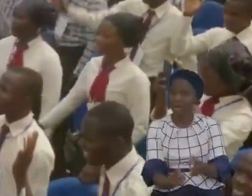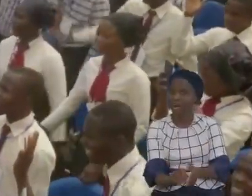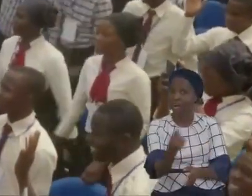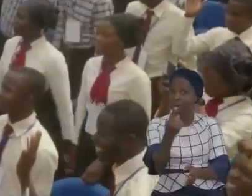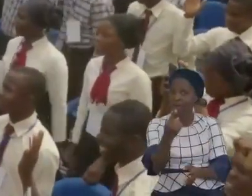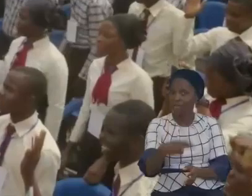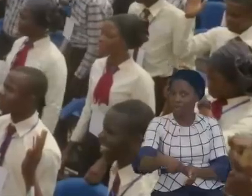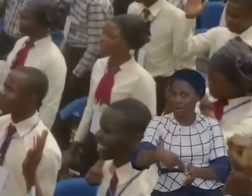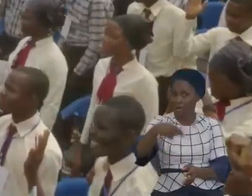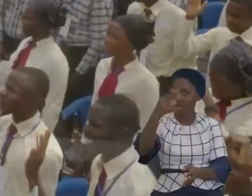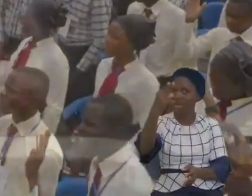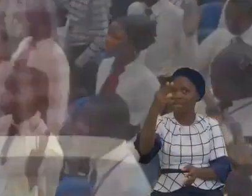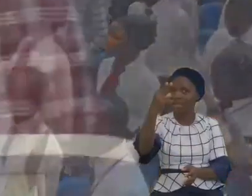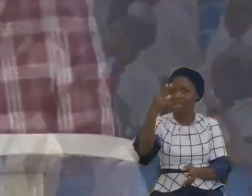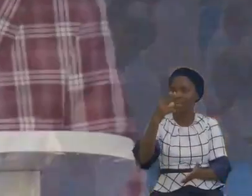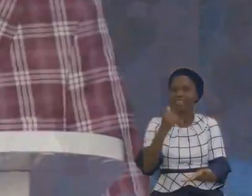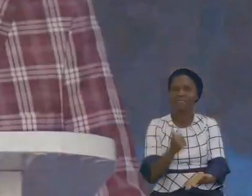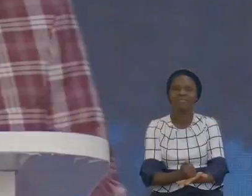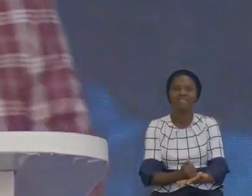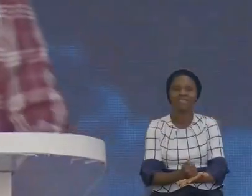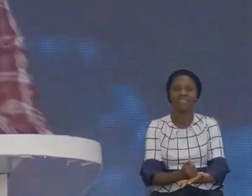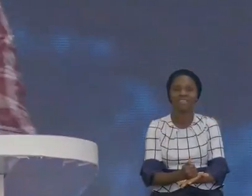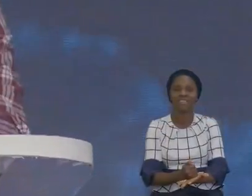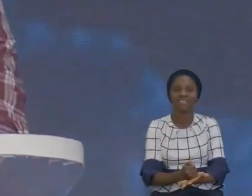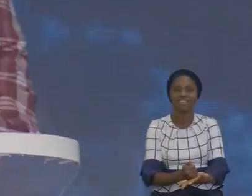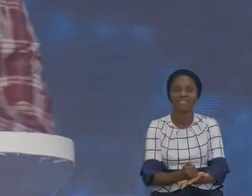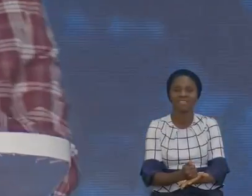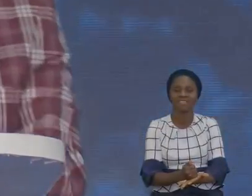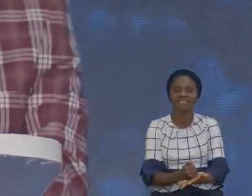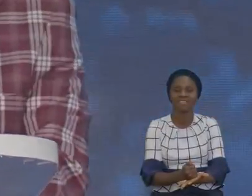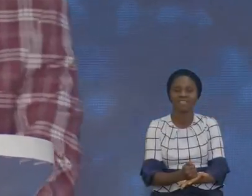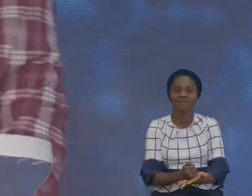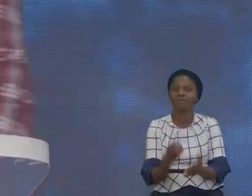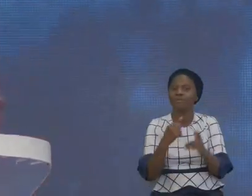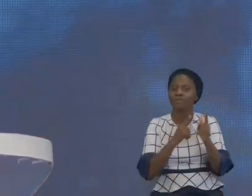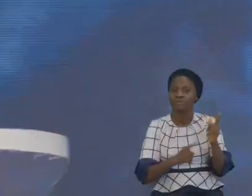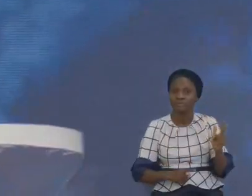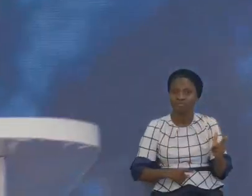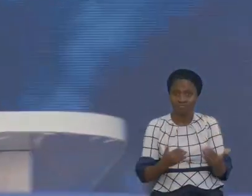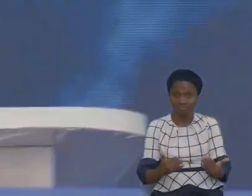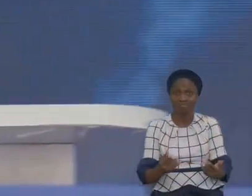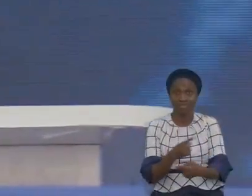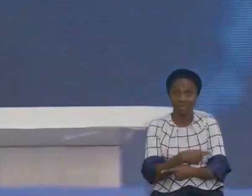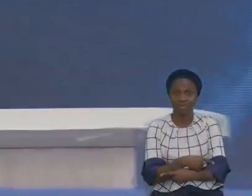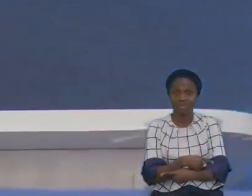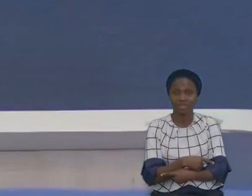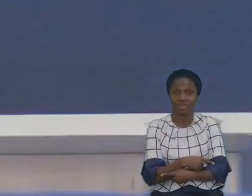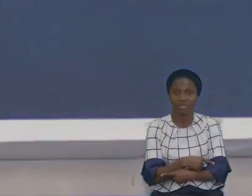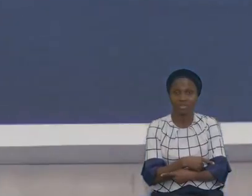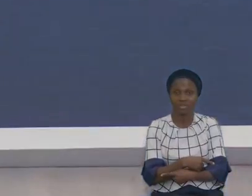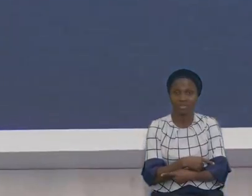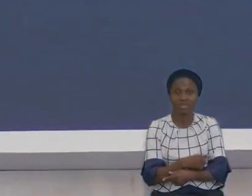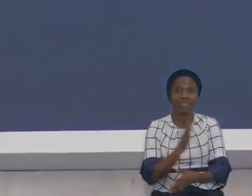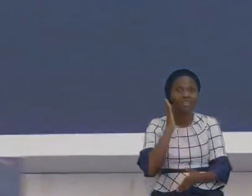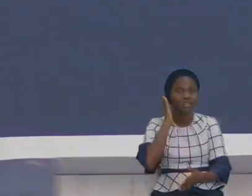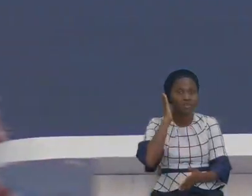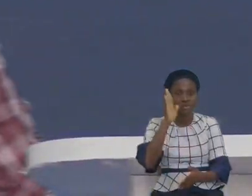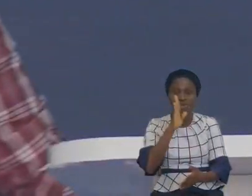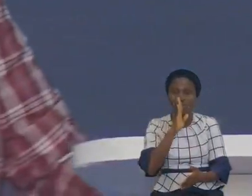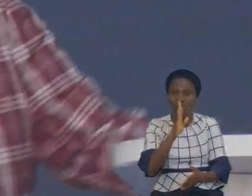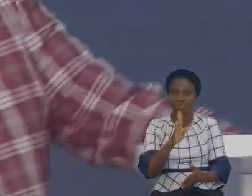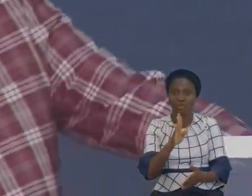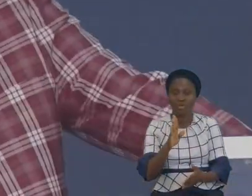The Lord today will be taking hold of your life, you as